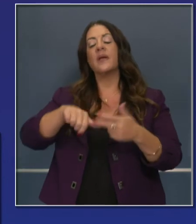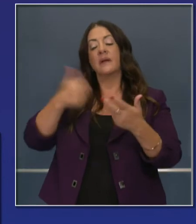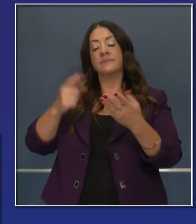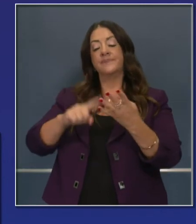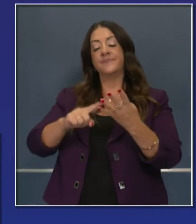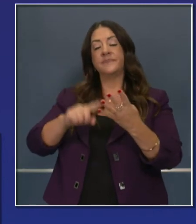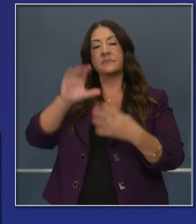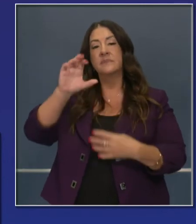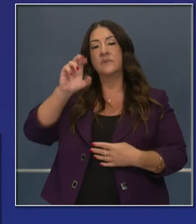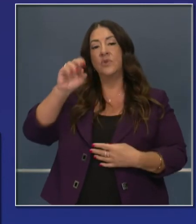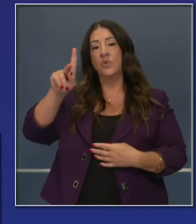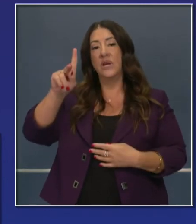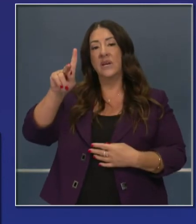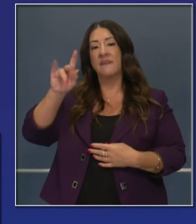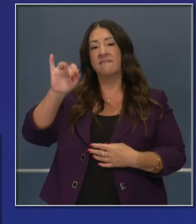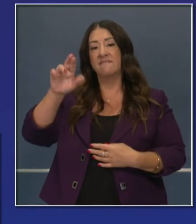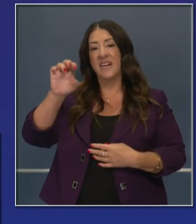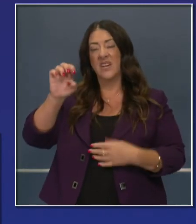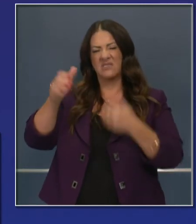large fire,